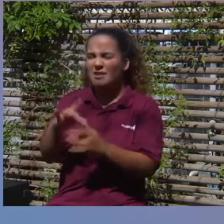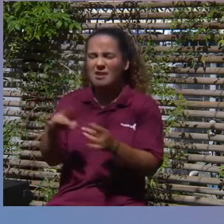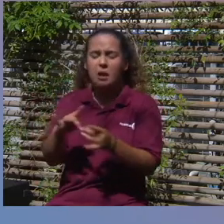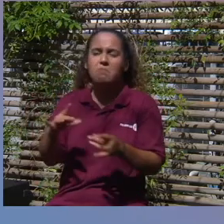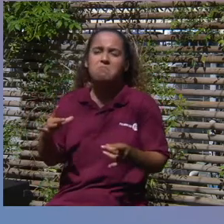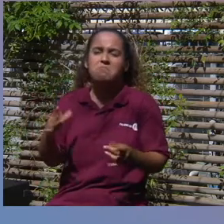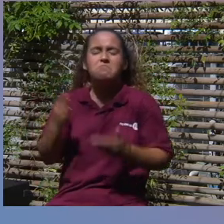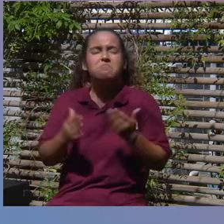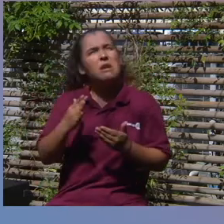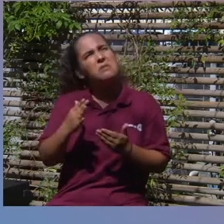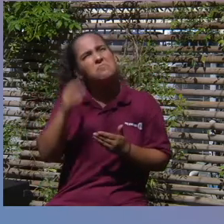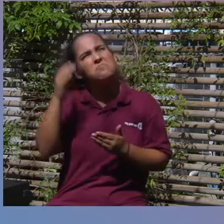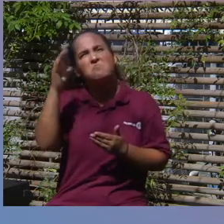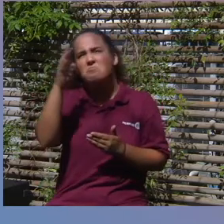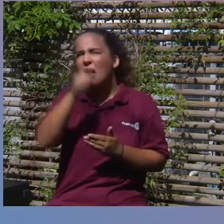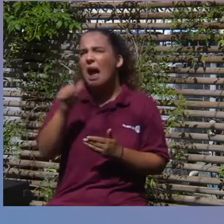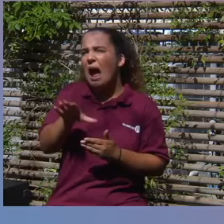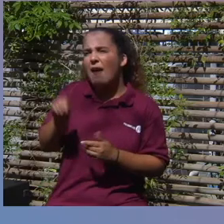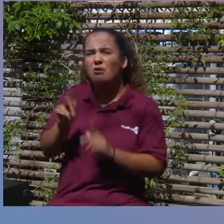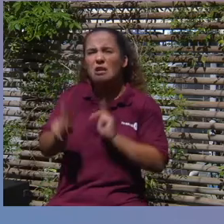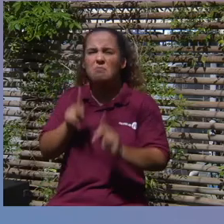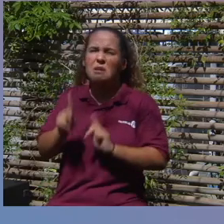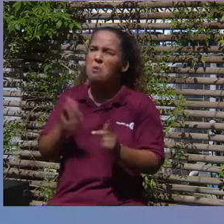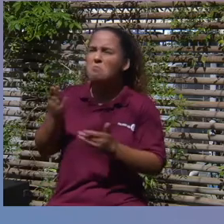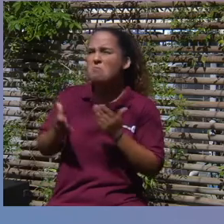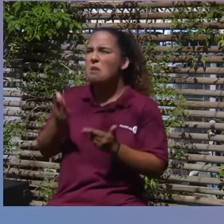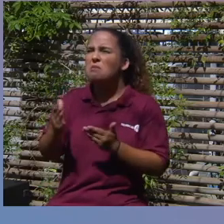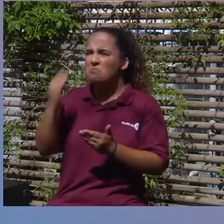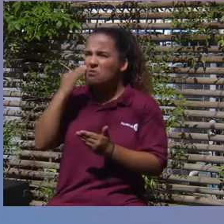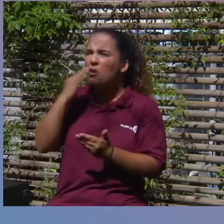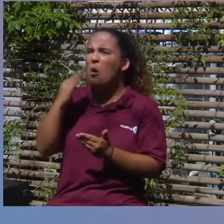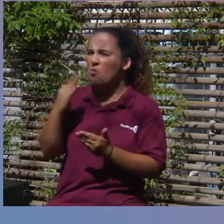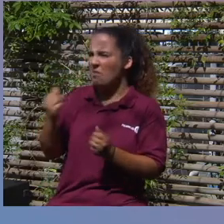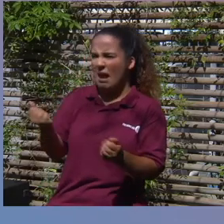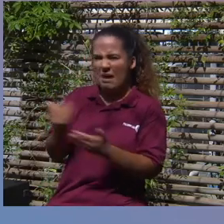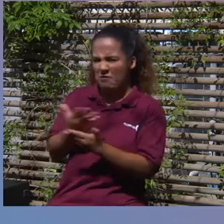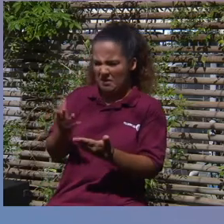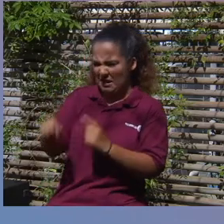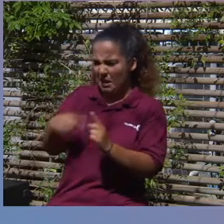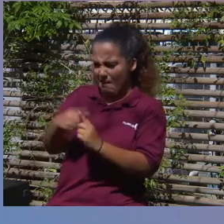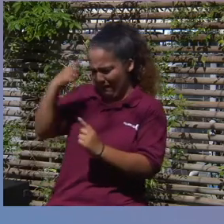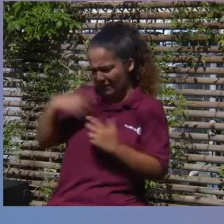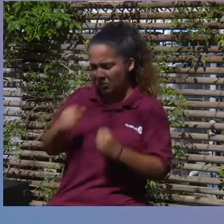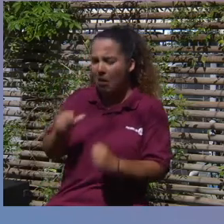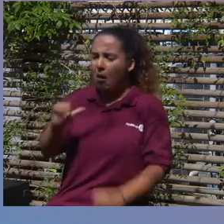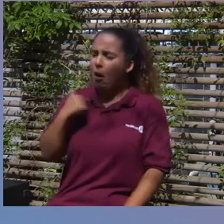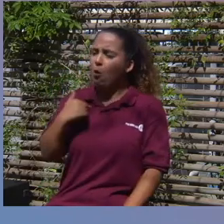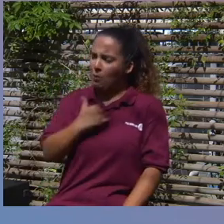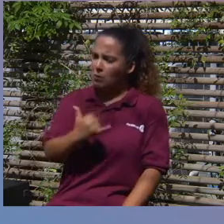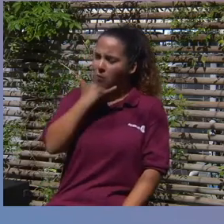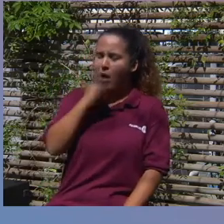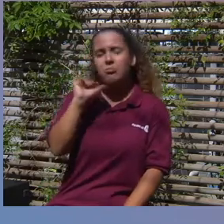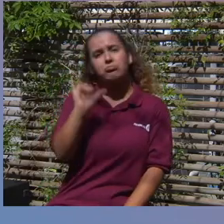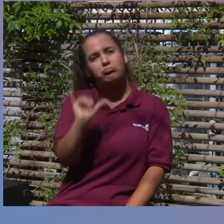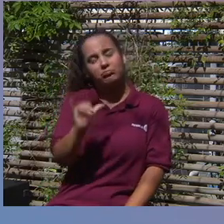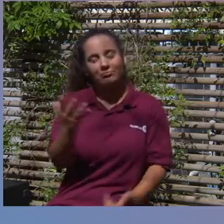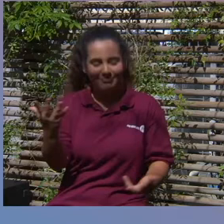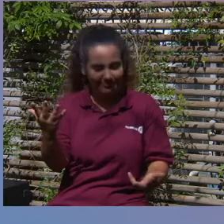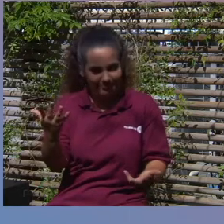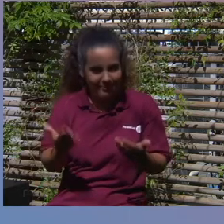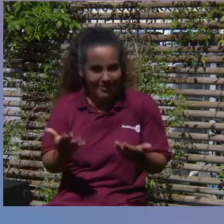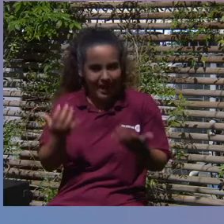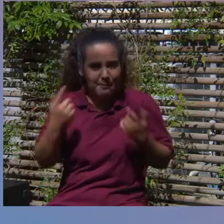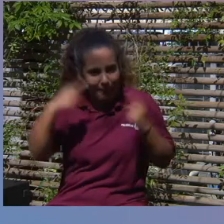know what, maybe African people and indigenous Let's people take it back to know what they're talking about. Maybe we're going the wrong route. And Dr. Bruce Perry, Thomas Insel,